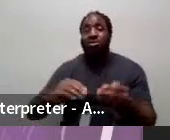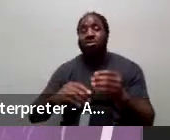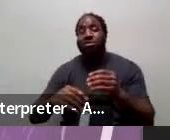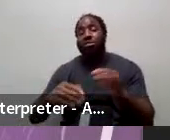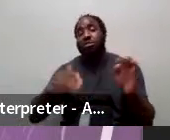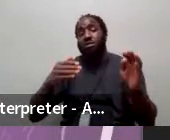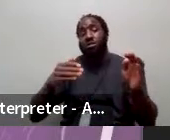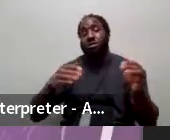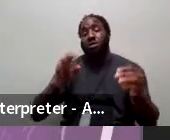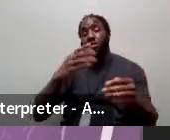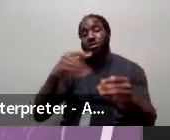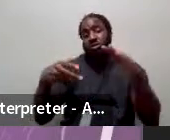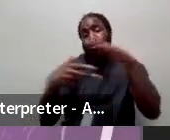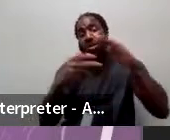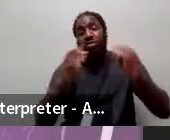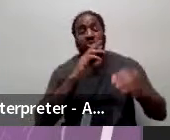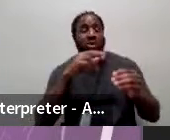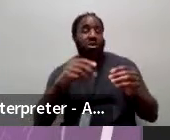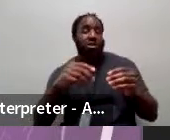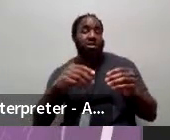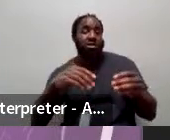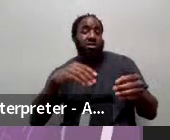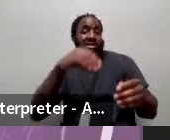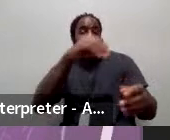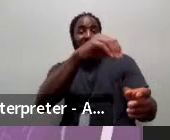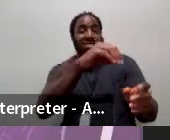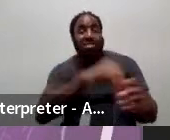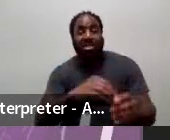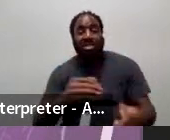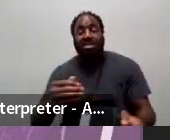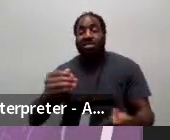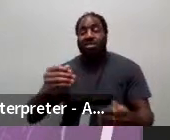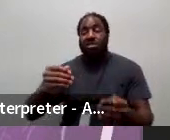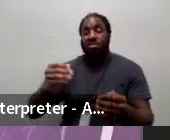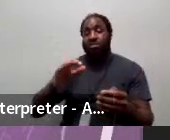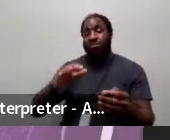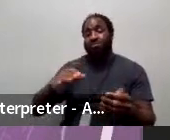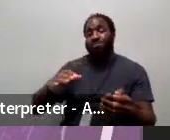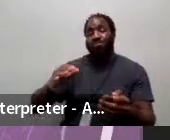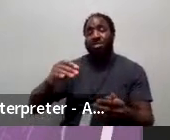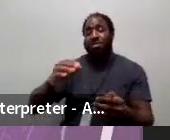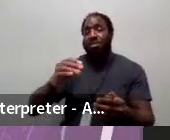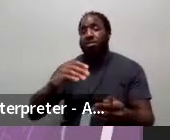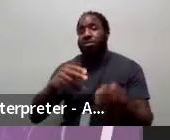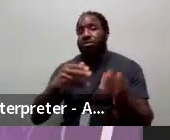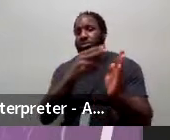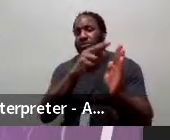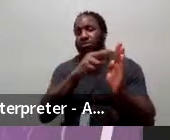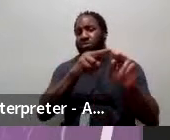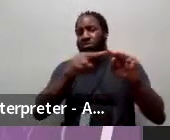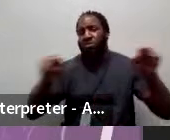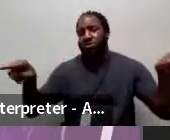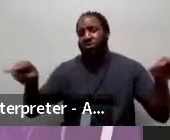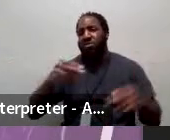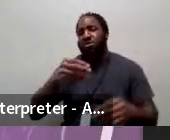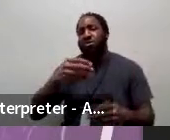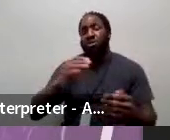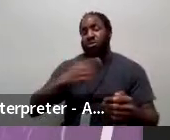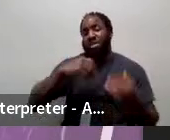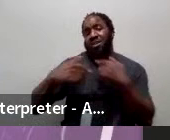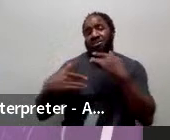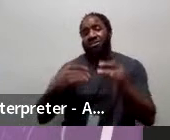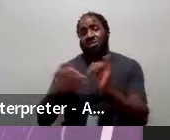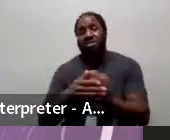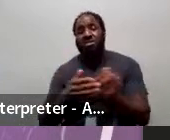garages currently are located is to be rezoned for residential. We have concerns that this makes it more lucrative for the sponsor of the condominium